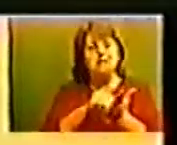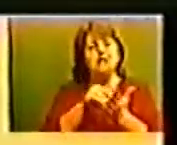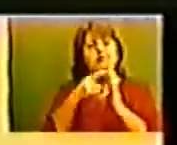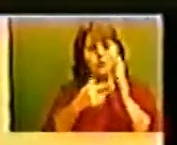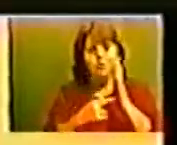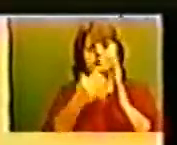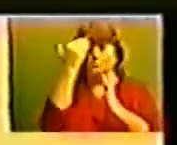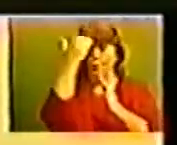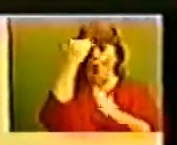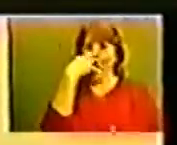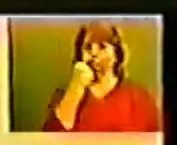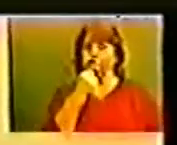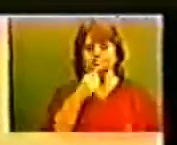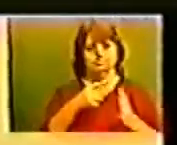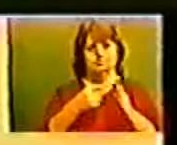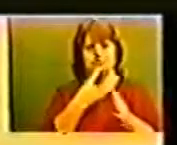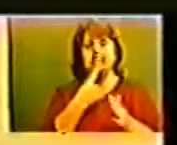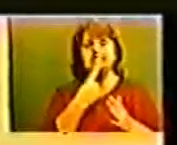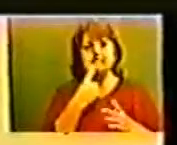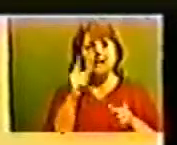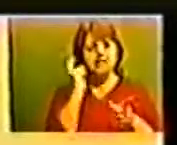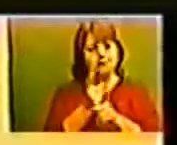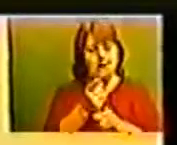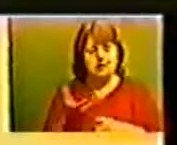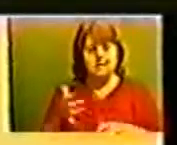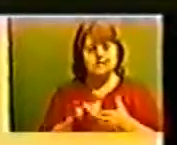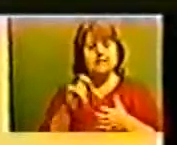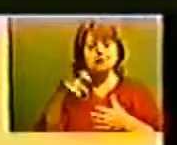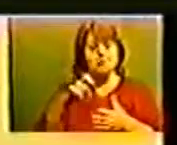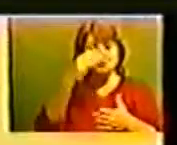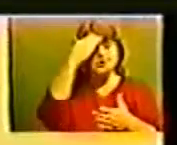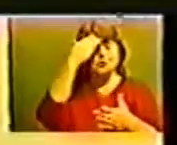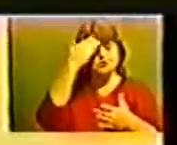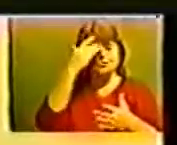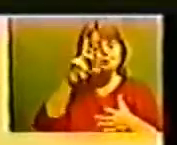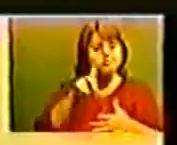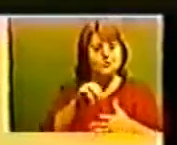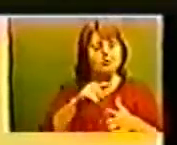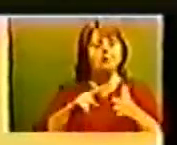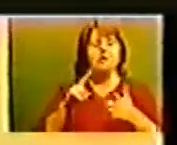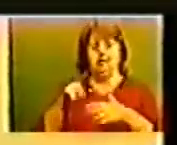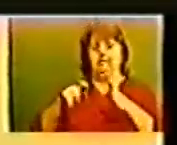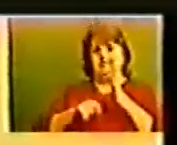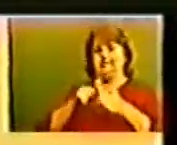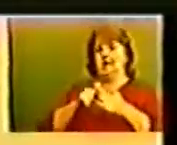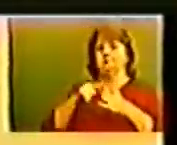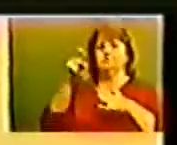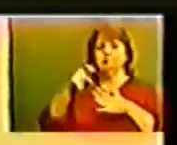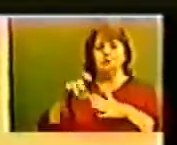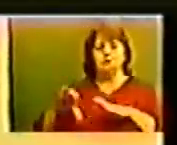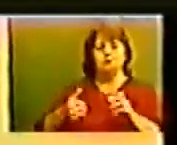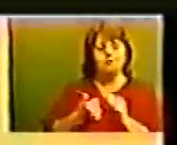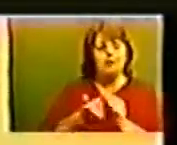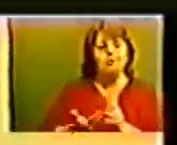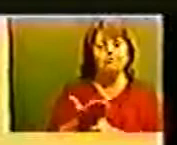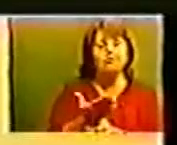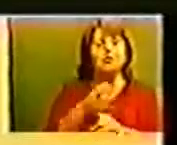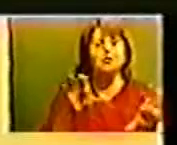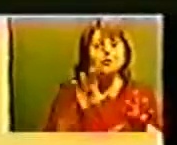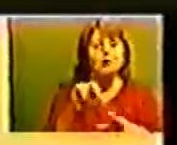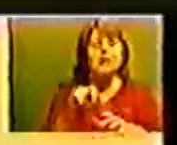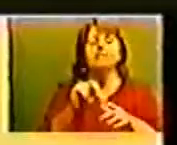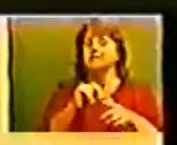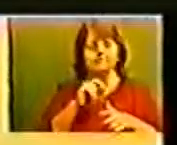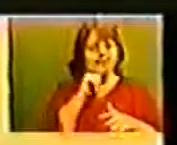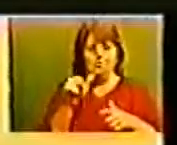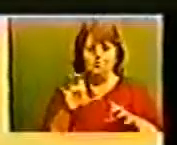rules and say the right things that they are supposed to do, but when it comes time to do it, they're not able to, leading the